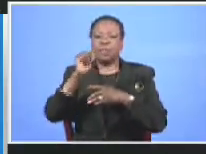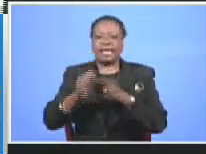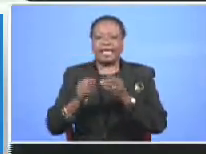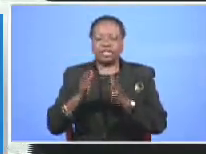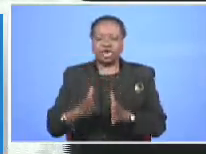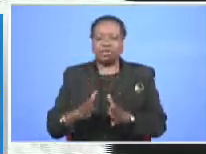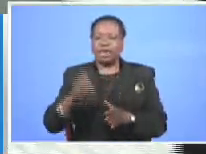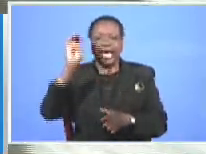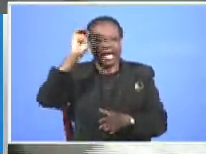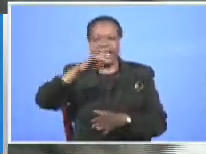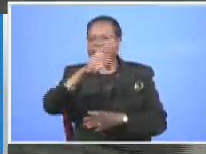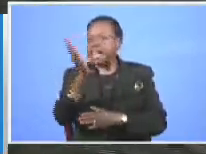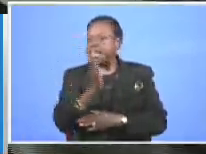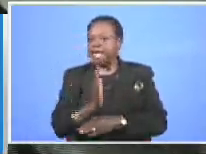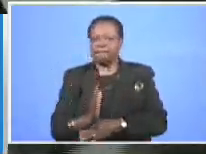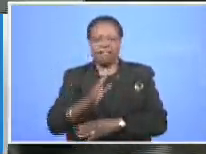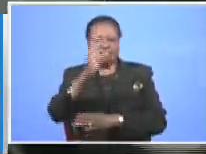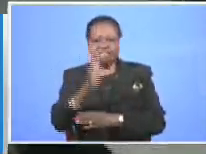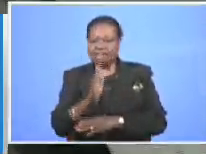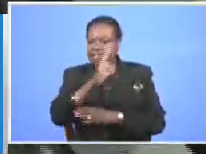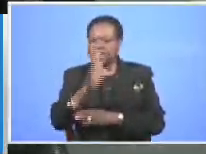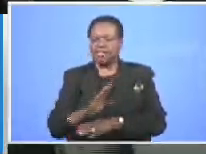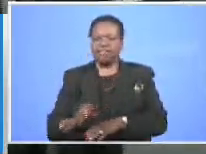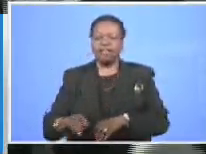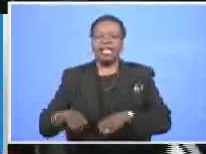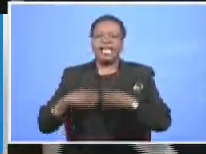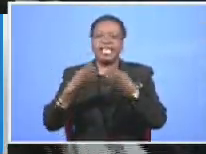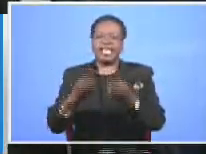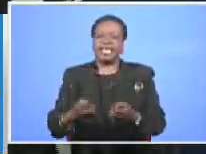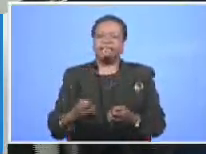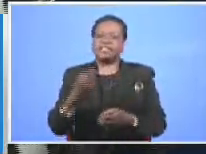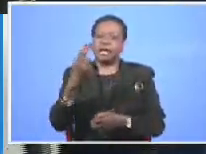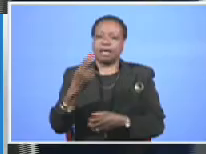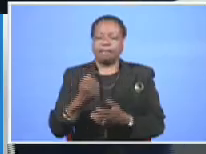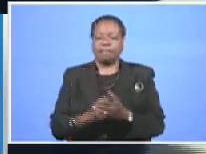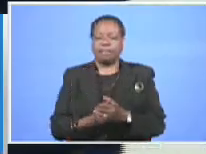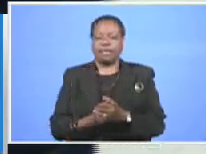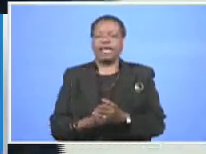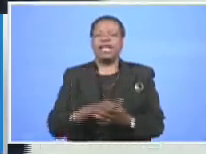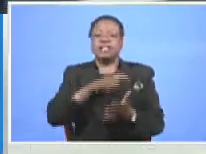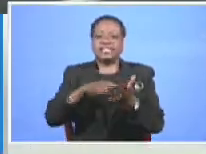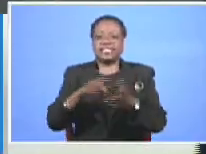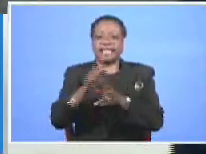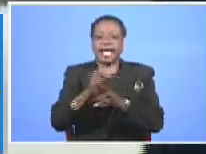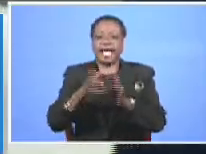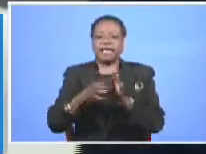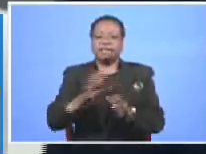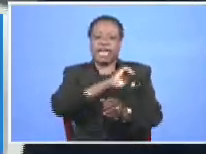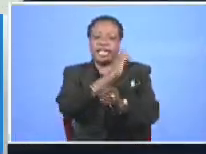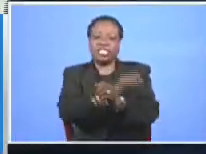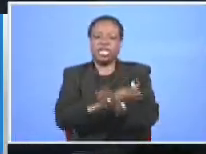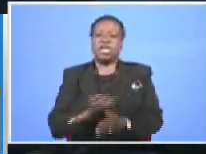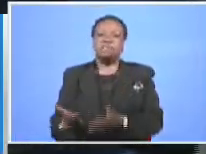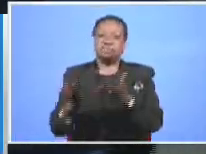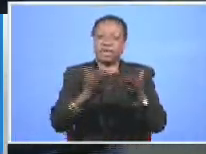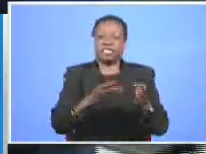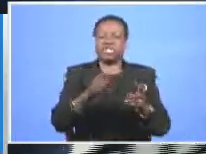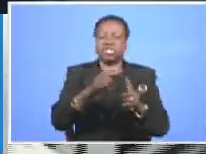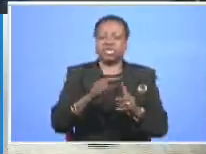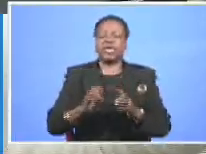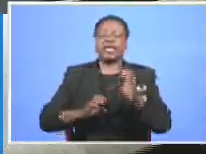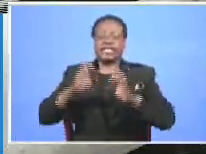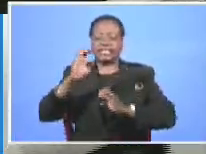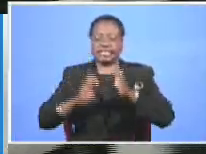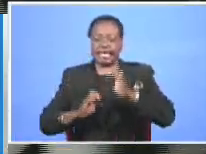up, no matter how difficult it is. And this is the type of energy that he brings to cycling. Neely returns home